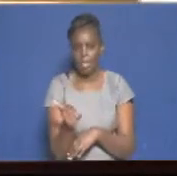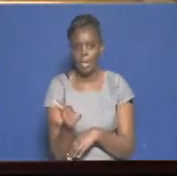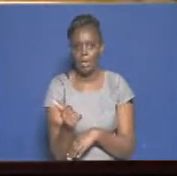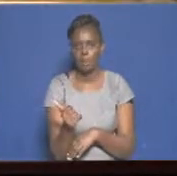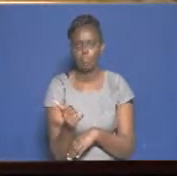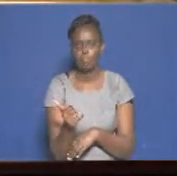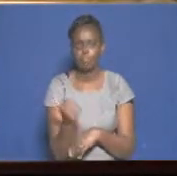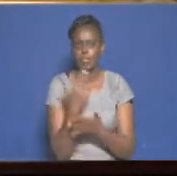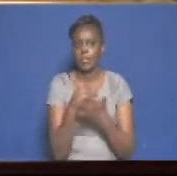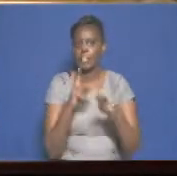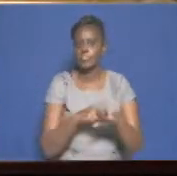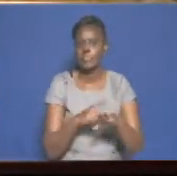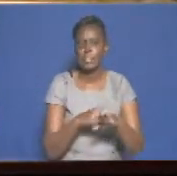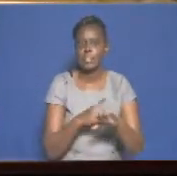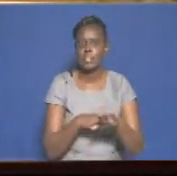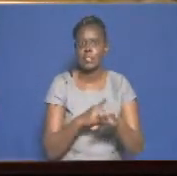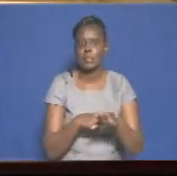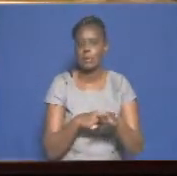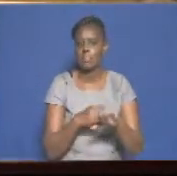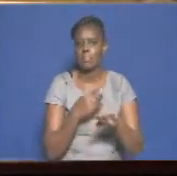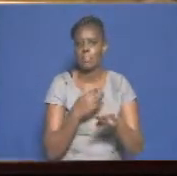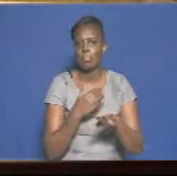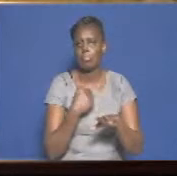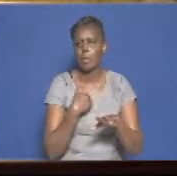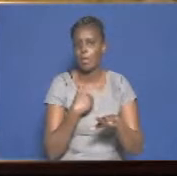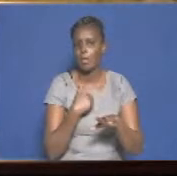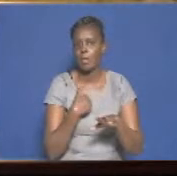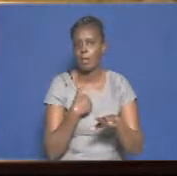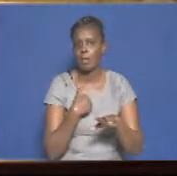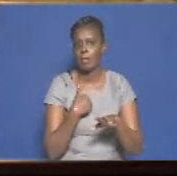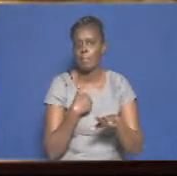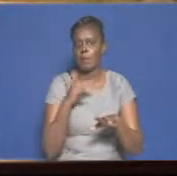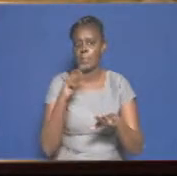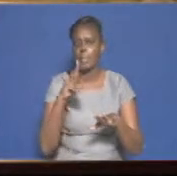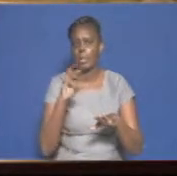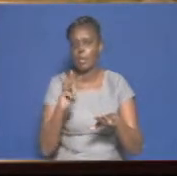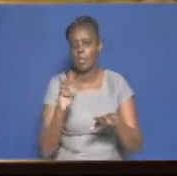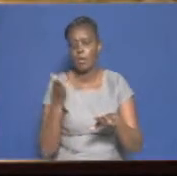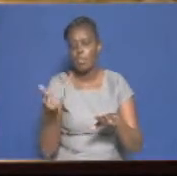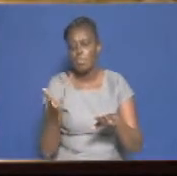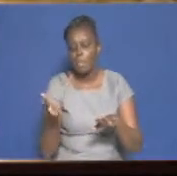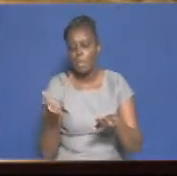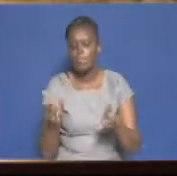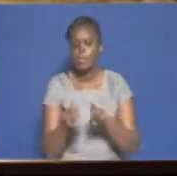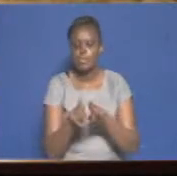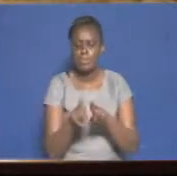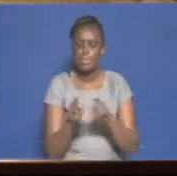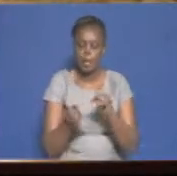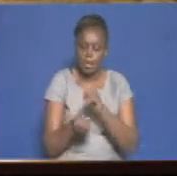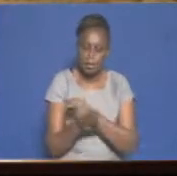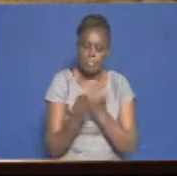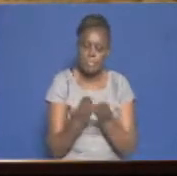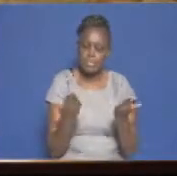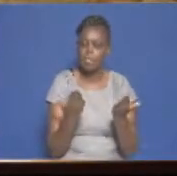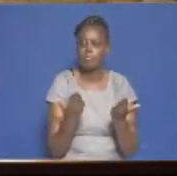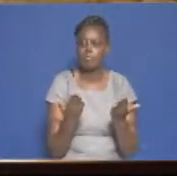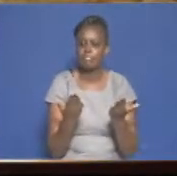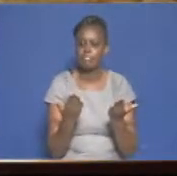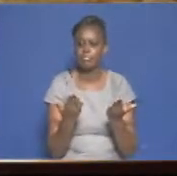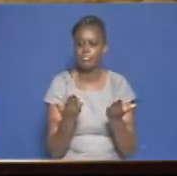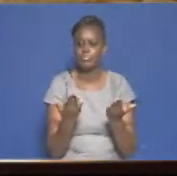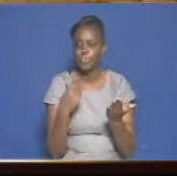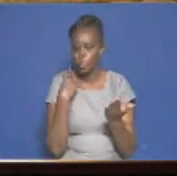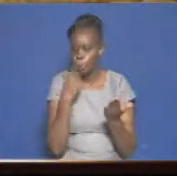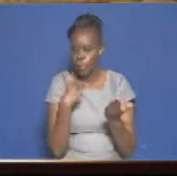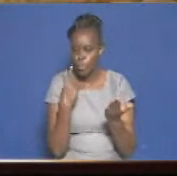that's why sometimes you really wish that the late Honorable Mudiwo would be in the chamber to also explain some of you that who